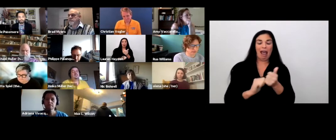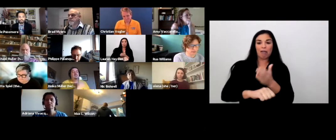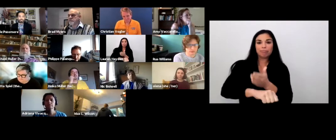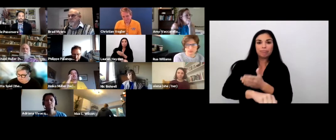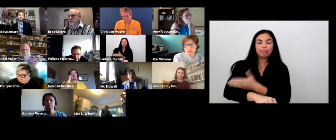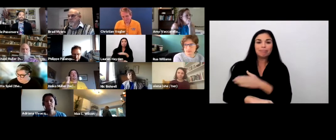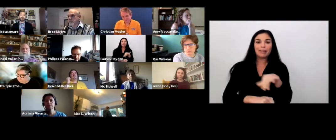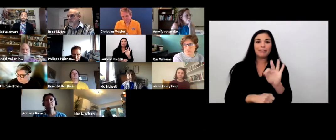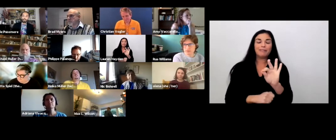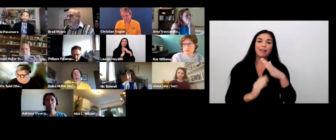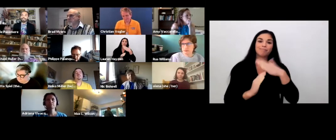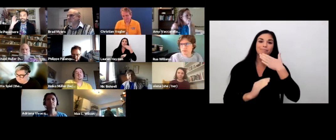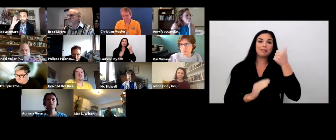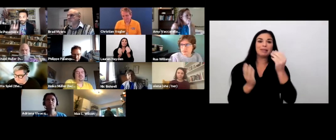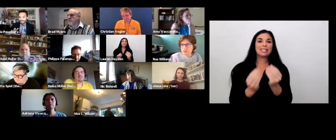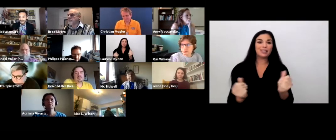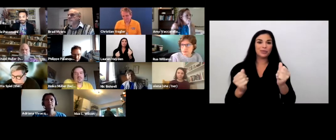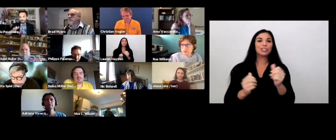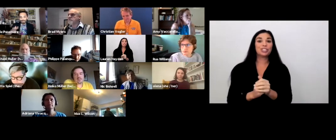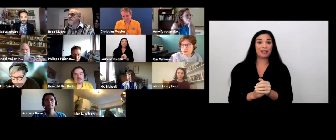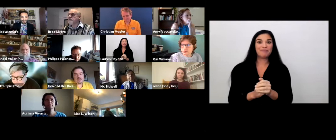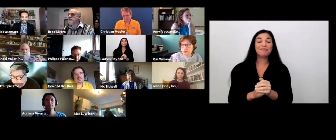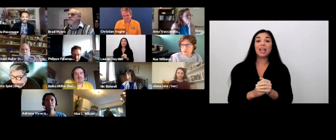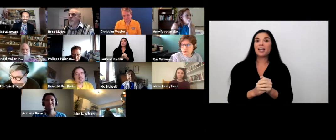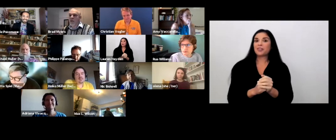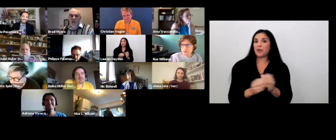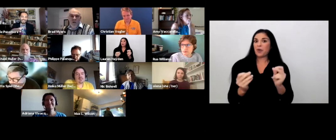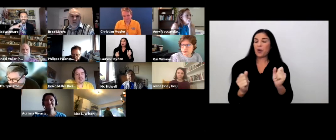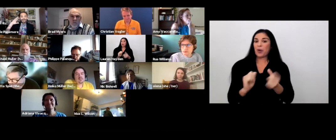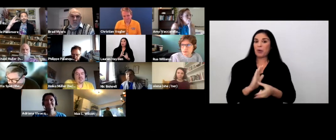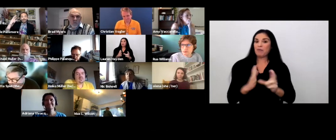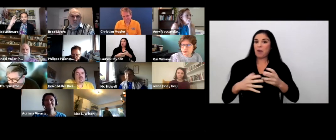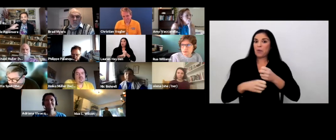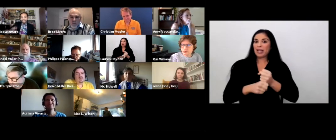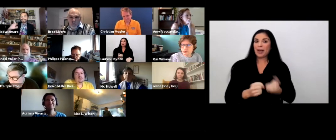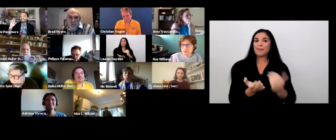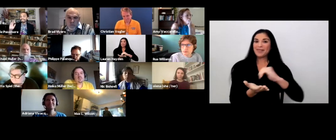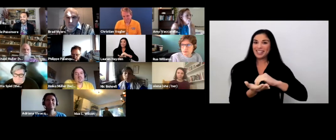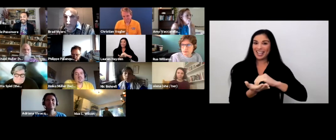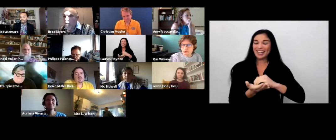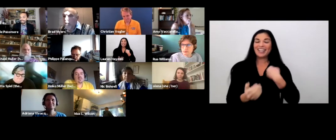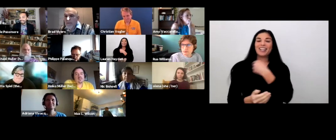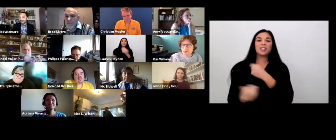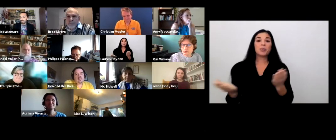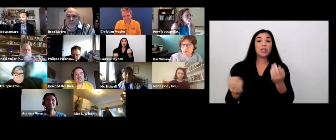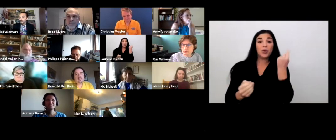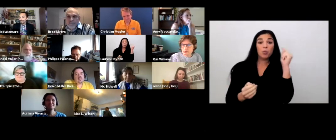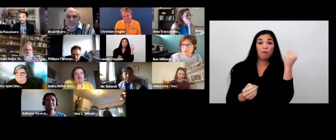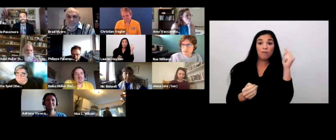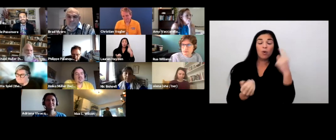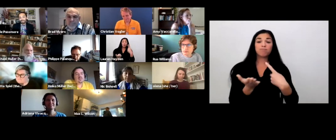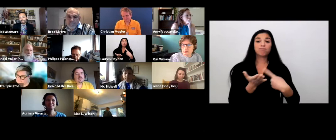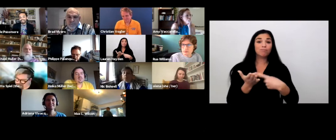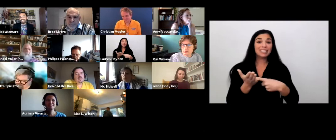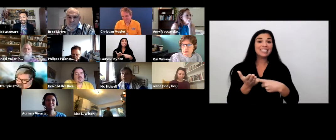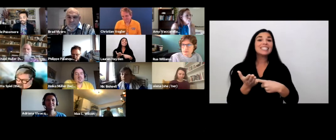to. So, to recap, real quick. We're here to discuss and relate items flagged